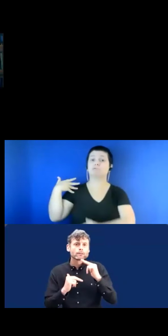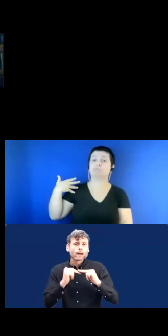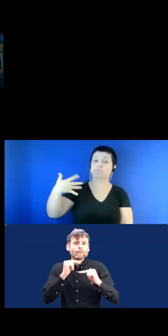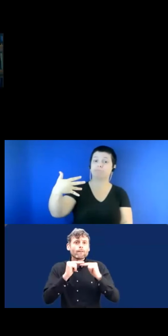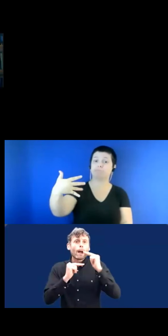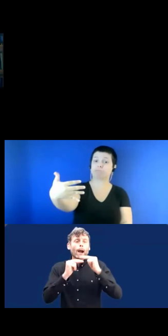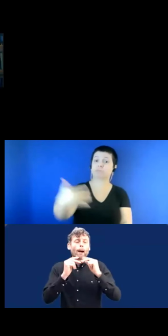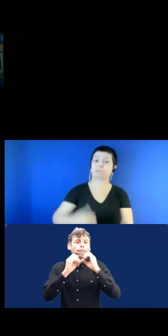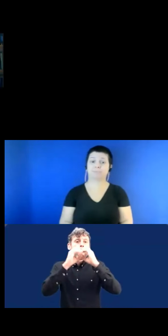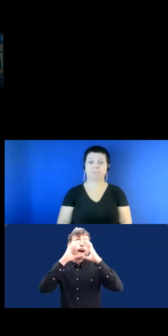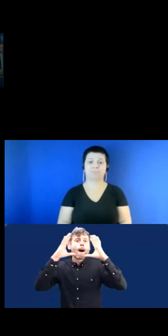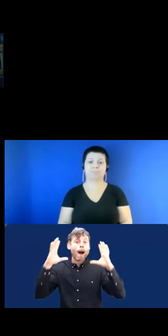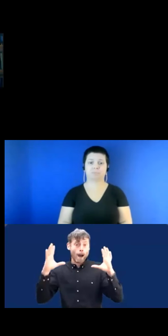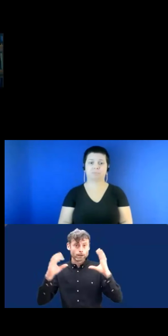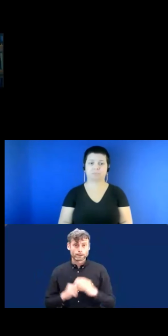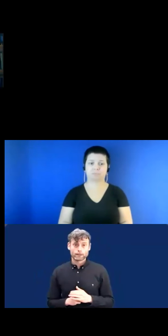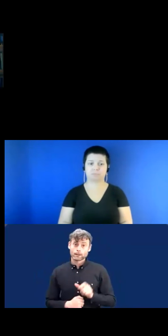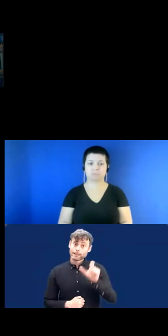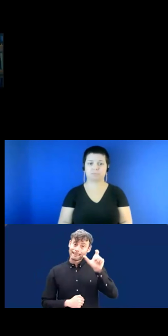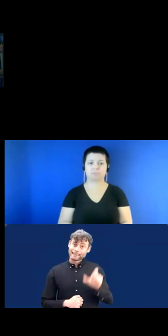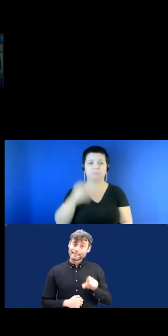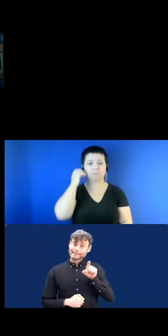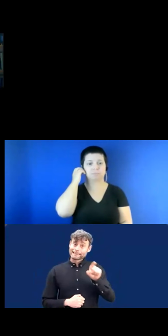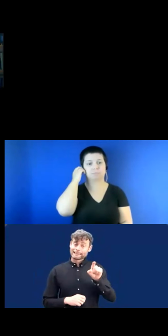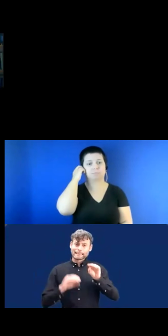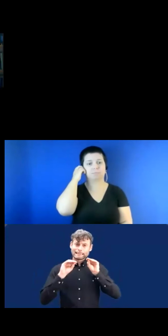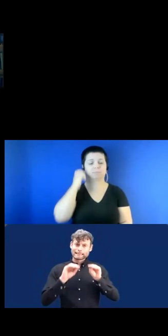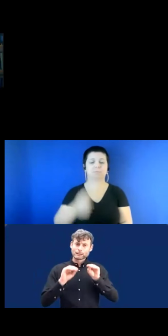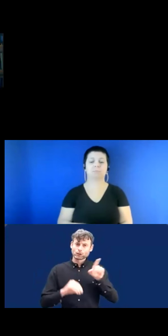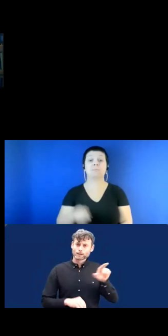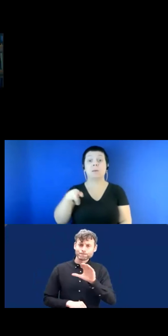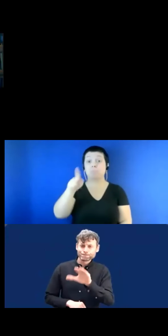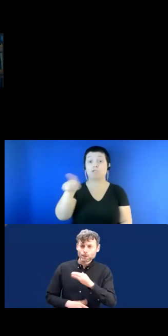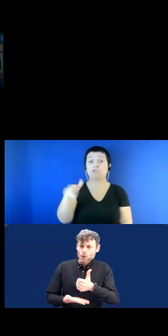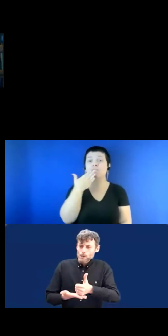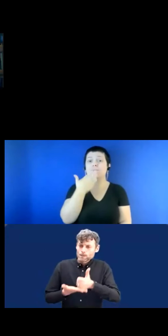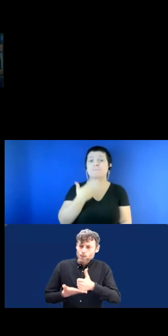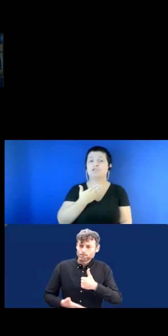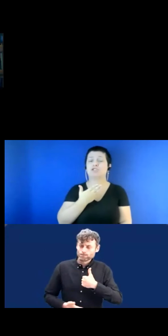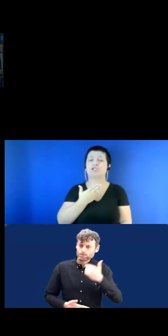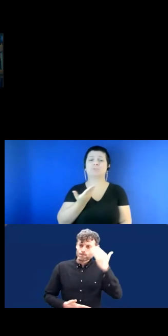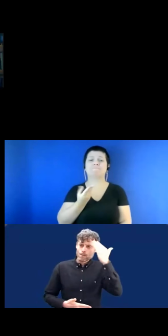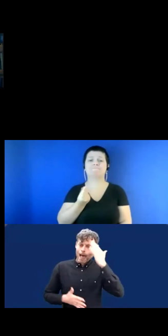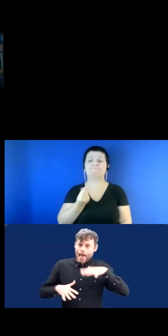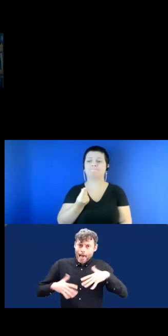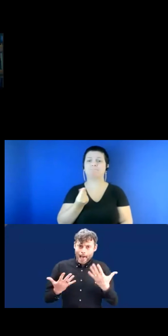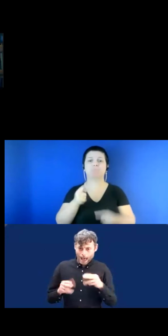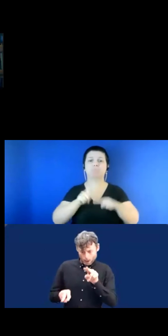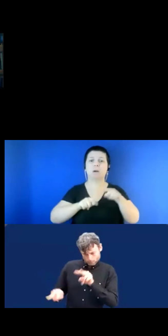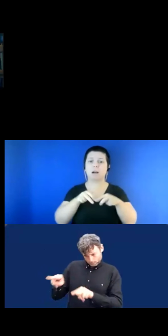Teachers in practice asked us for a tool which can support assessment on the communication